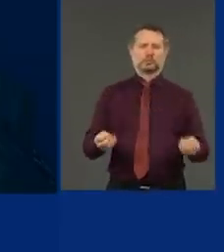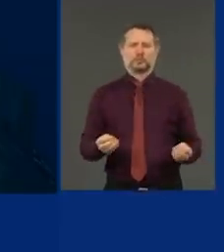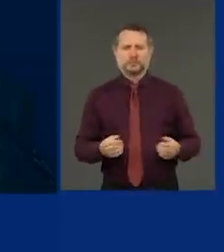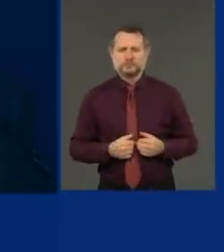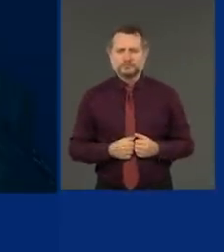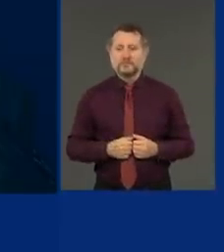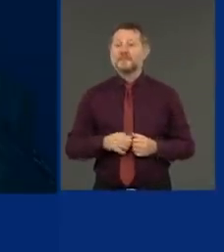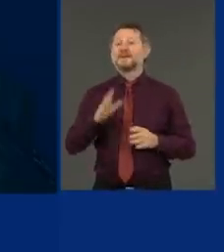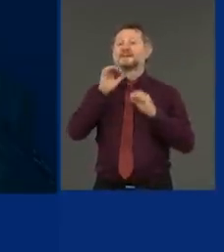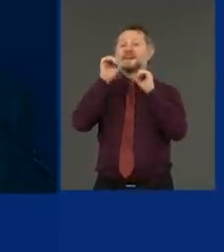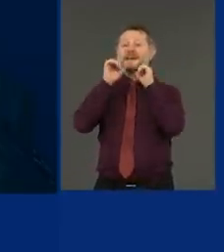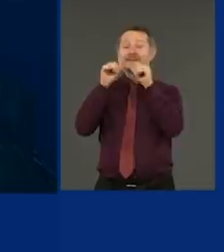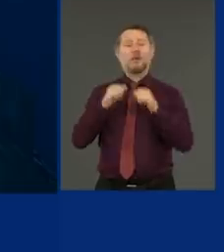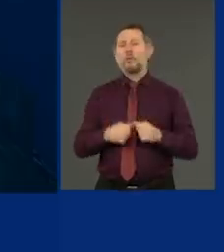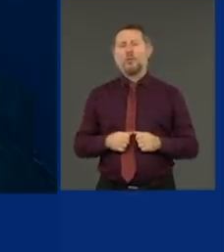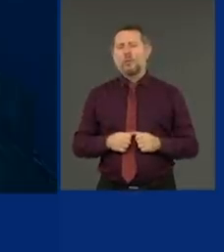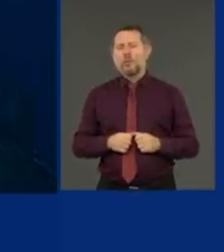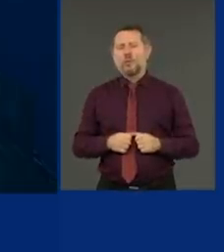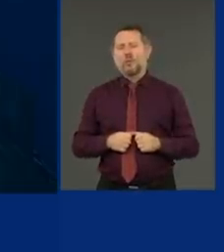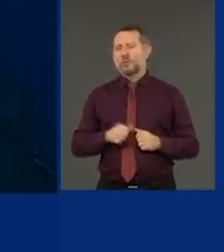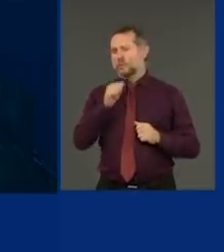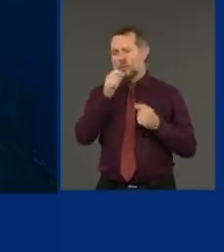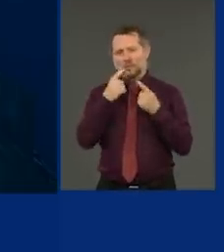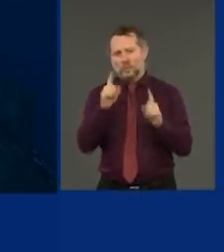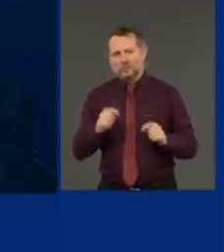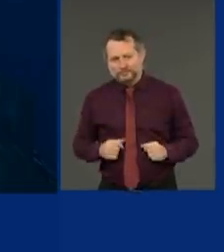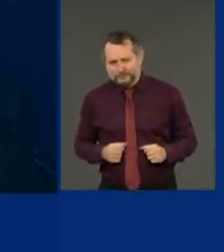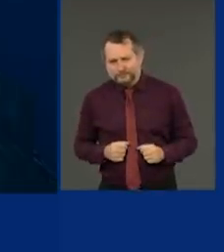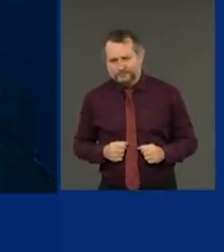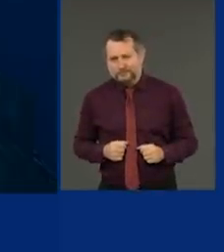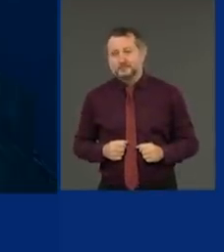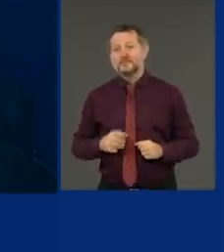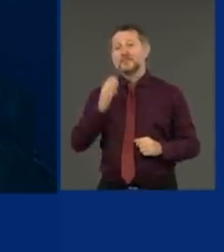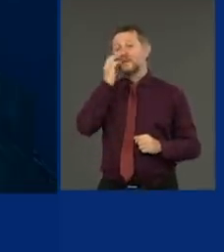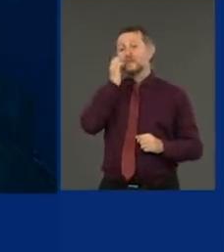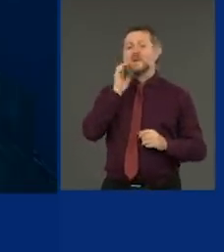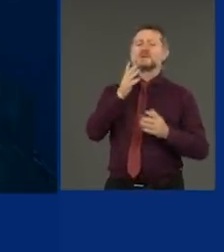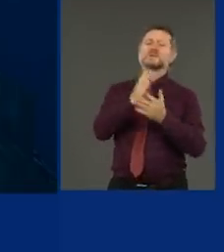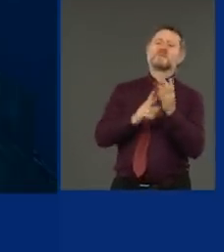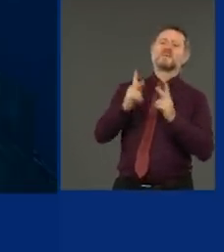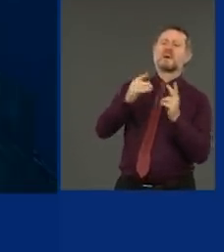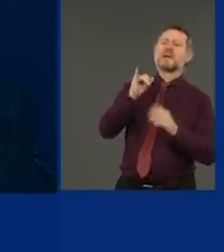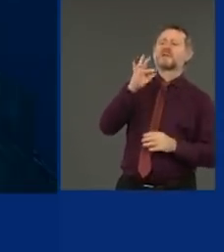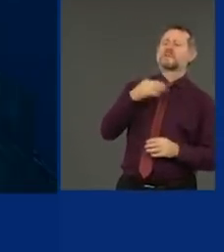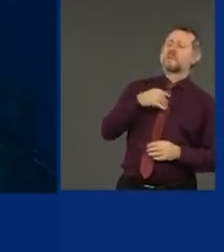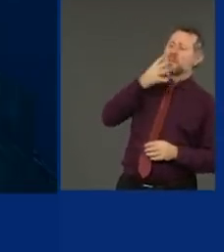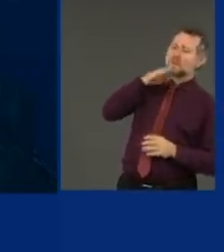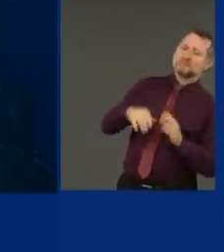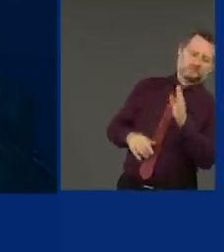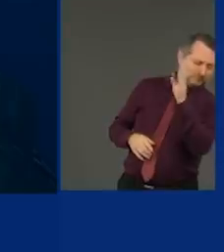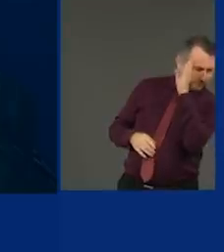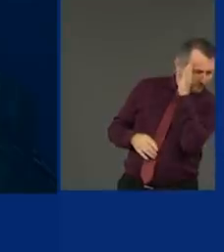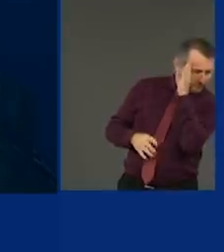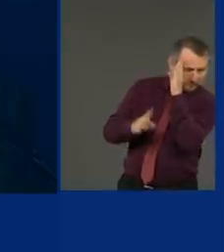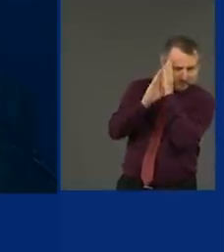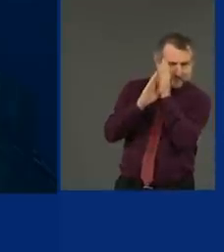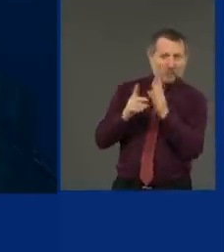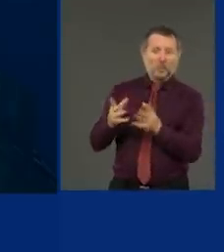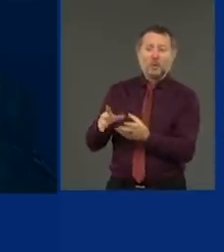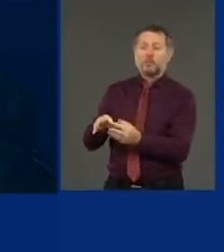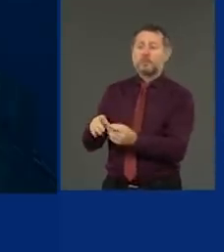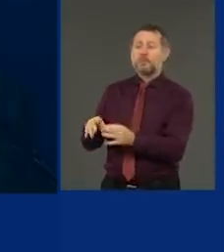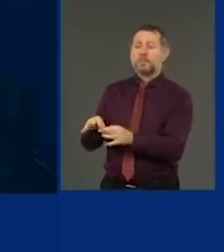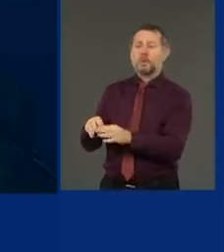Denial doesn't work. Well, let's ignore it and maybe it'll go away. It's not going away. It's not going